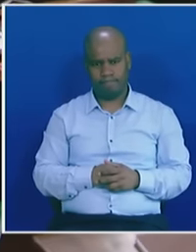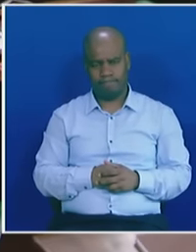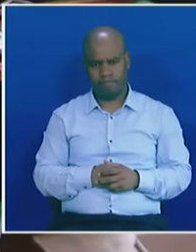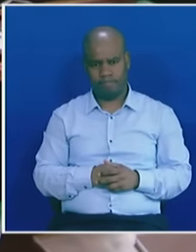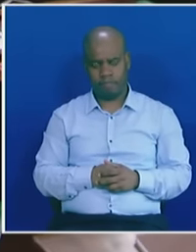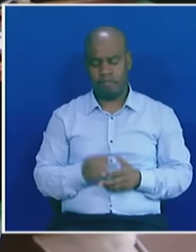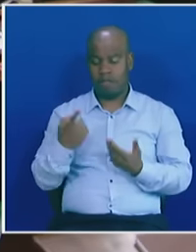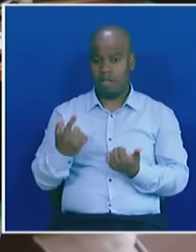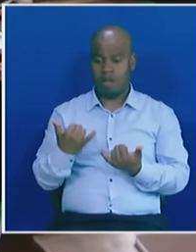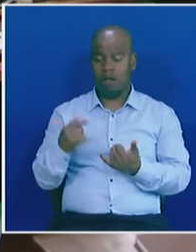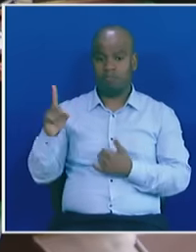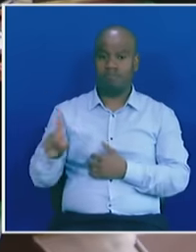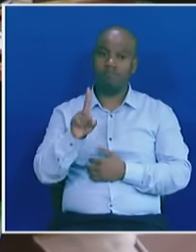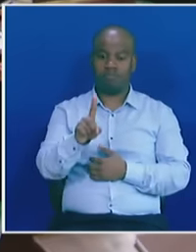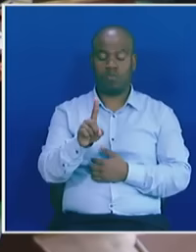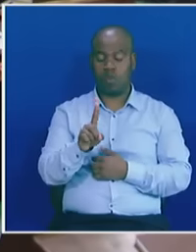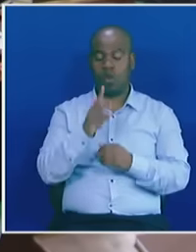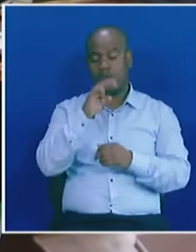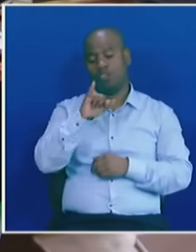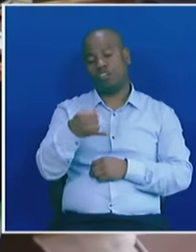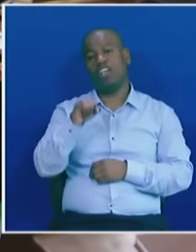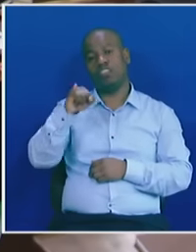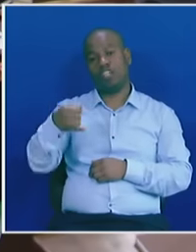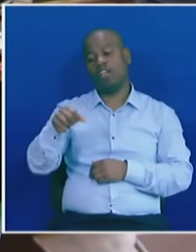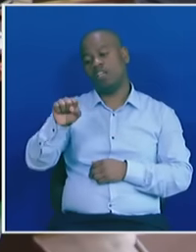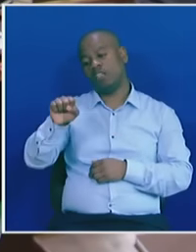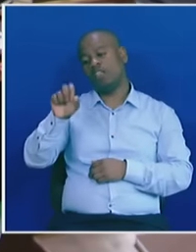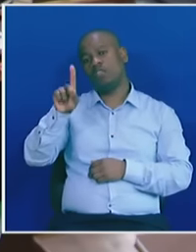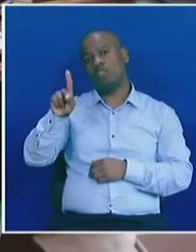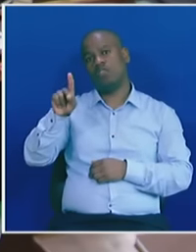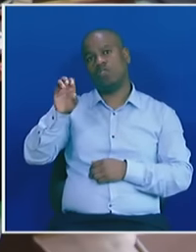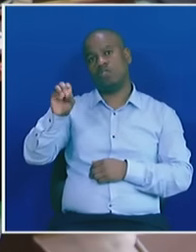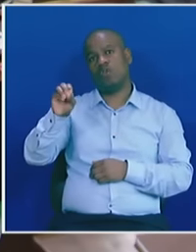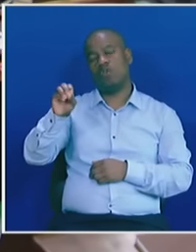I will now call upon honorable member JJ Skosana.